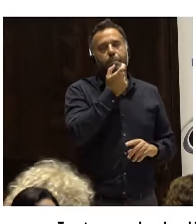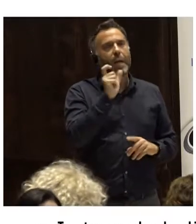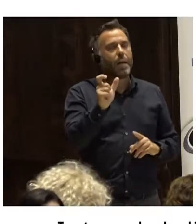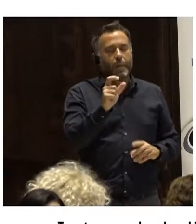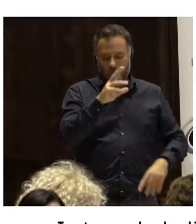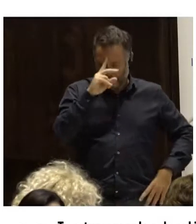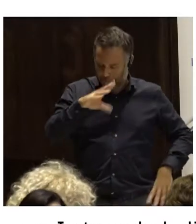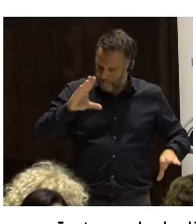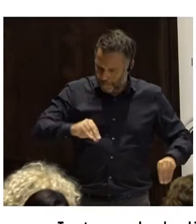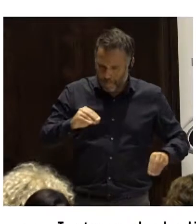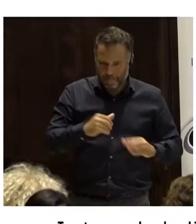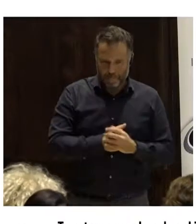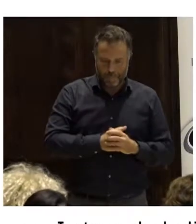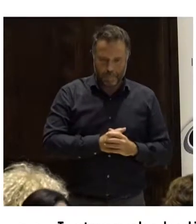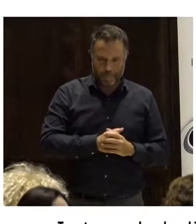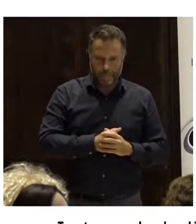the free play it's